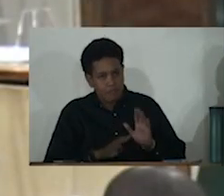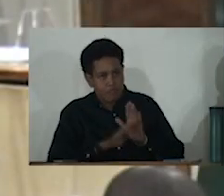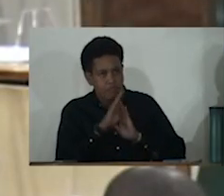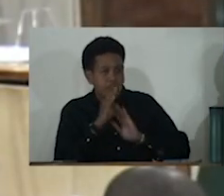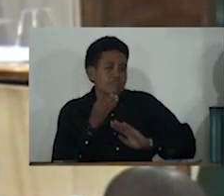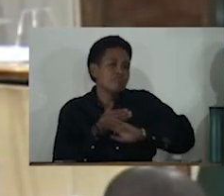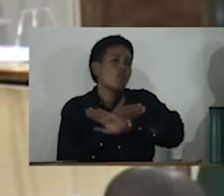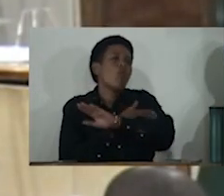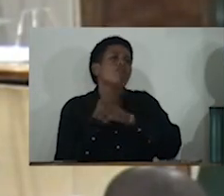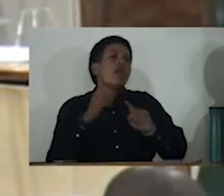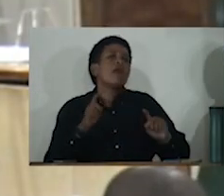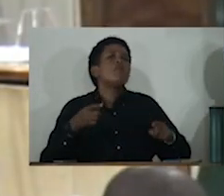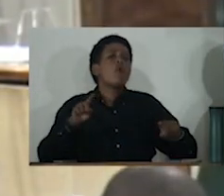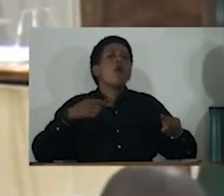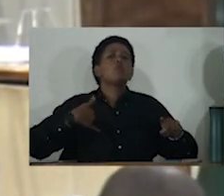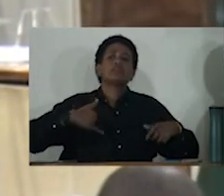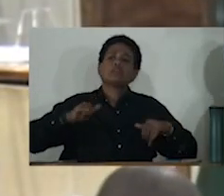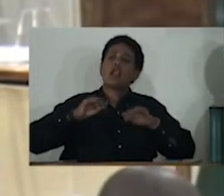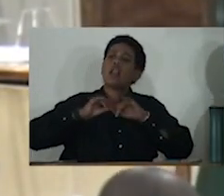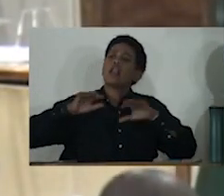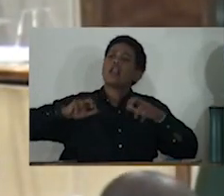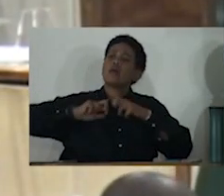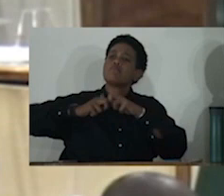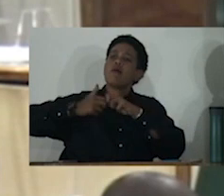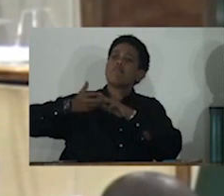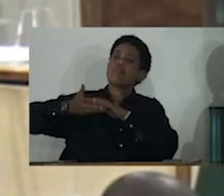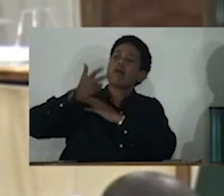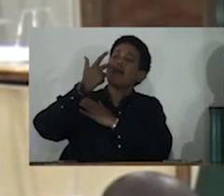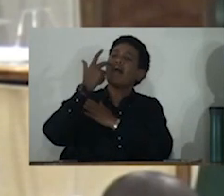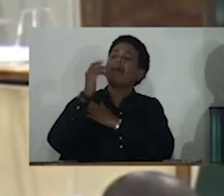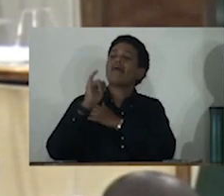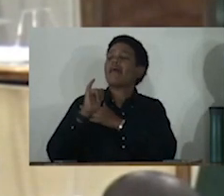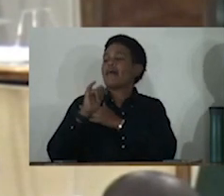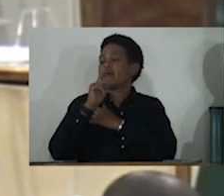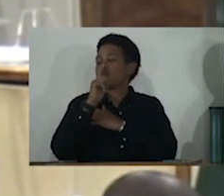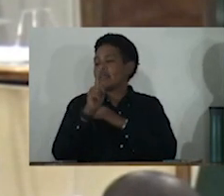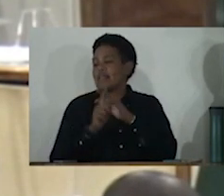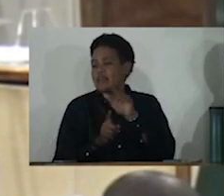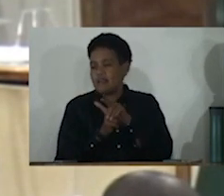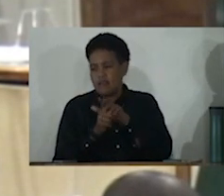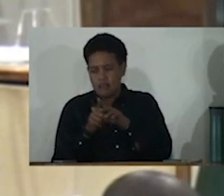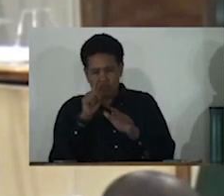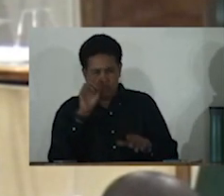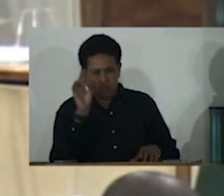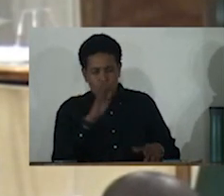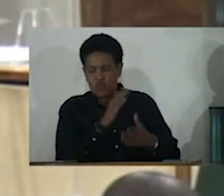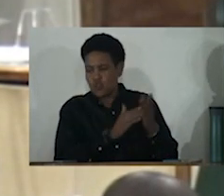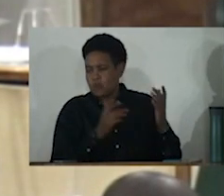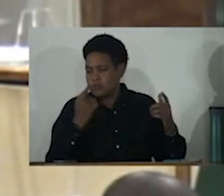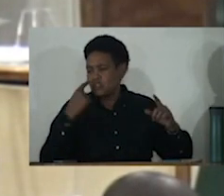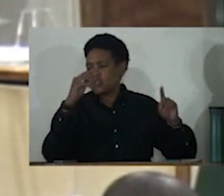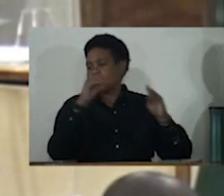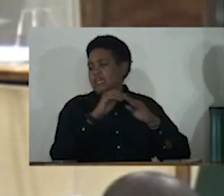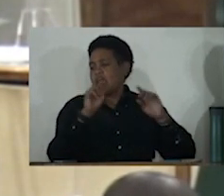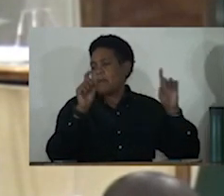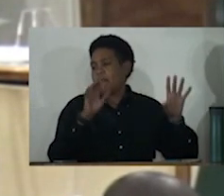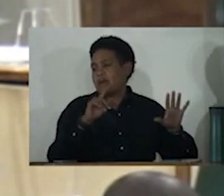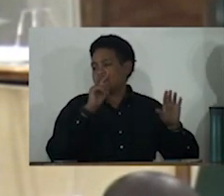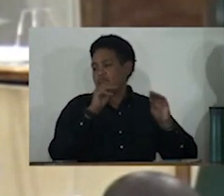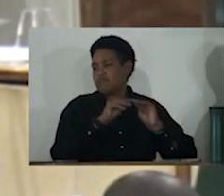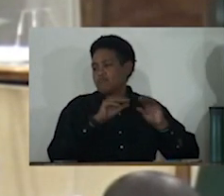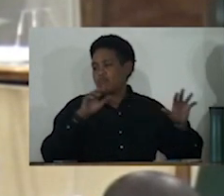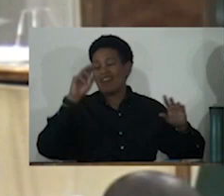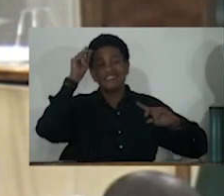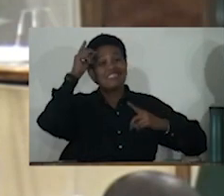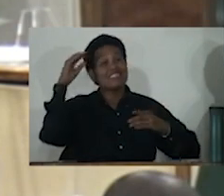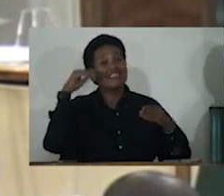While we are still in the midst of the pandemic, Madam Speaker, indications are pointing to some success in the management of the spread of the